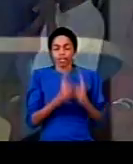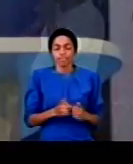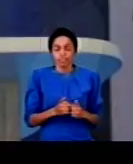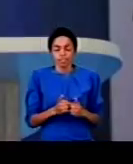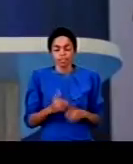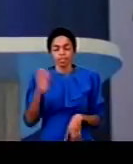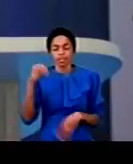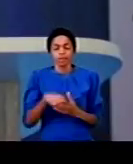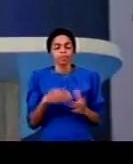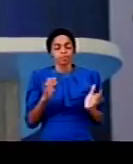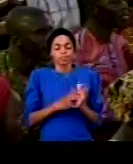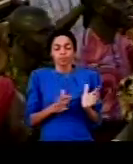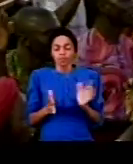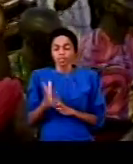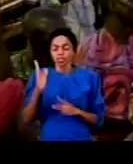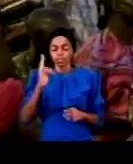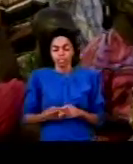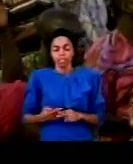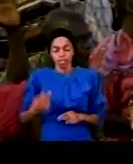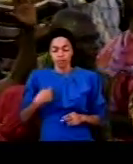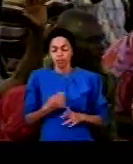Another amen.